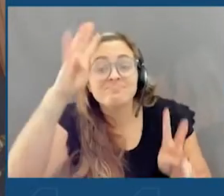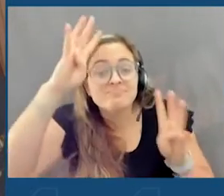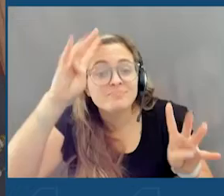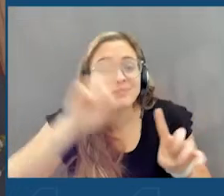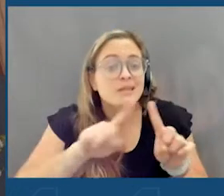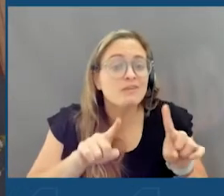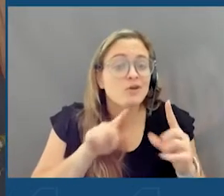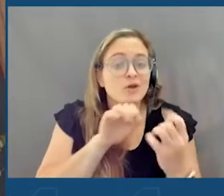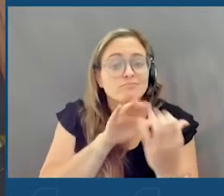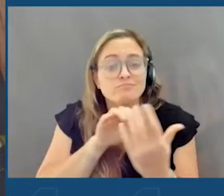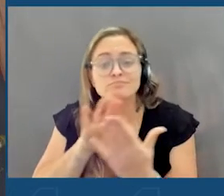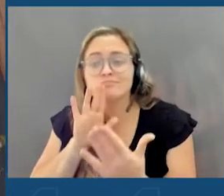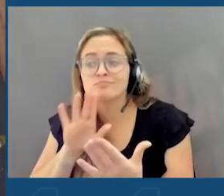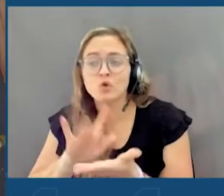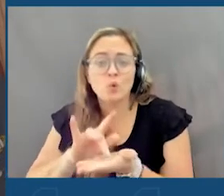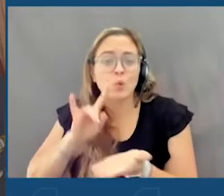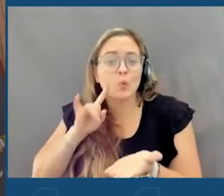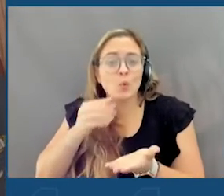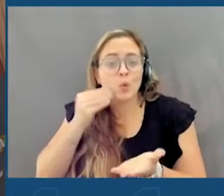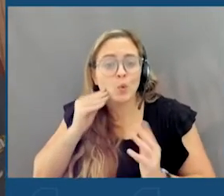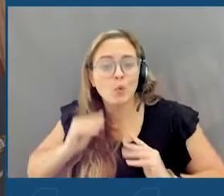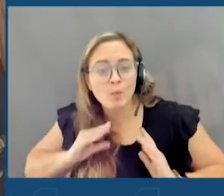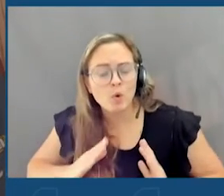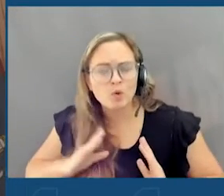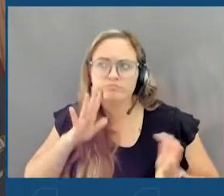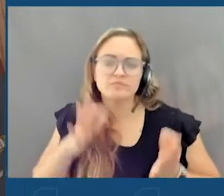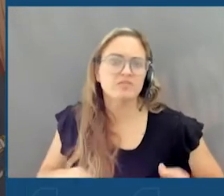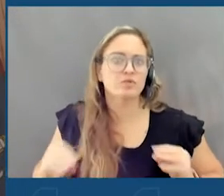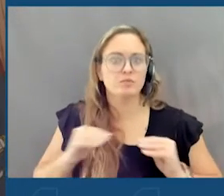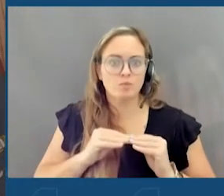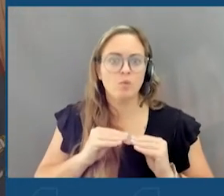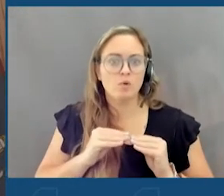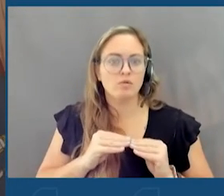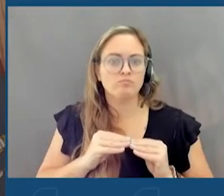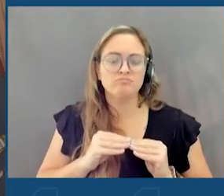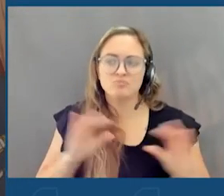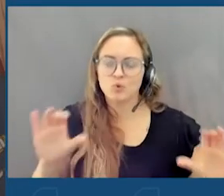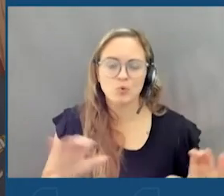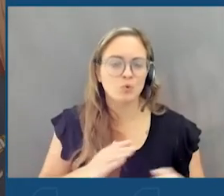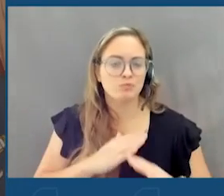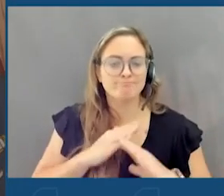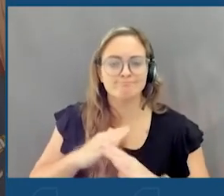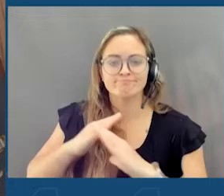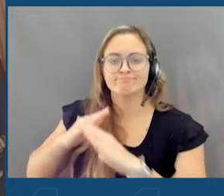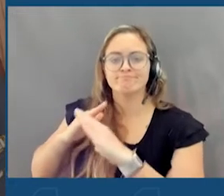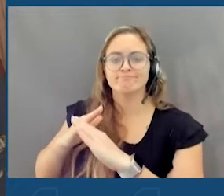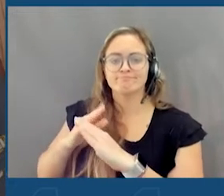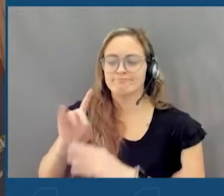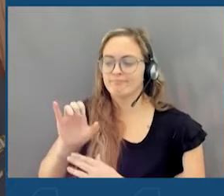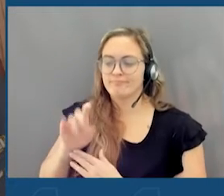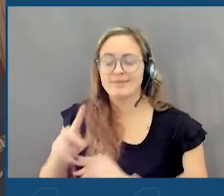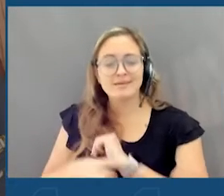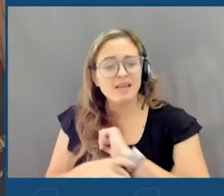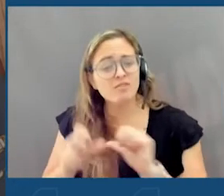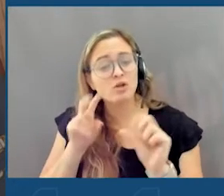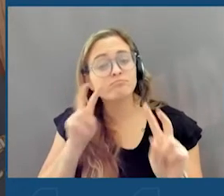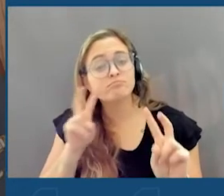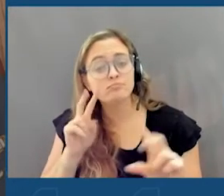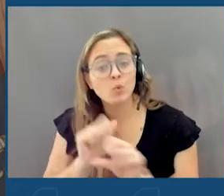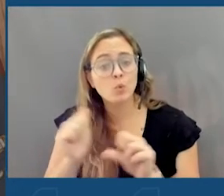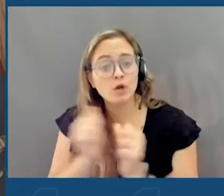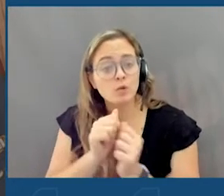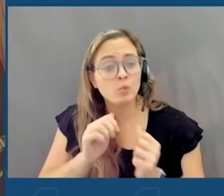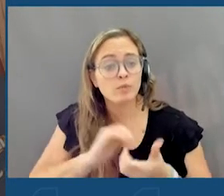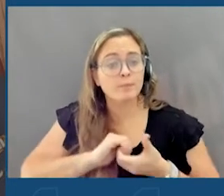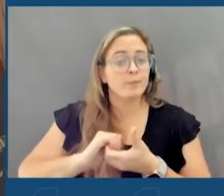ways to defraud homeowners, there is certainly more to do to combat deed theft, and I look forward to working with my partners in